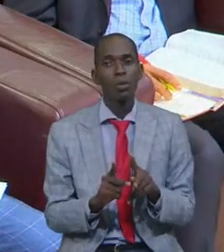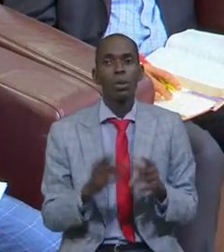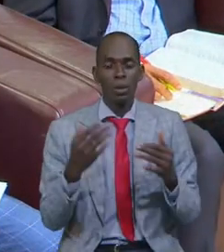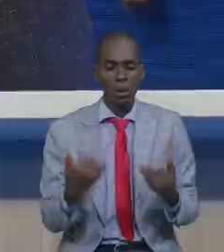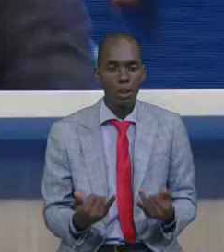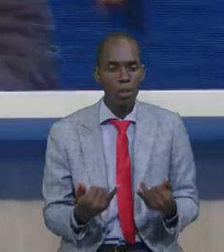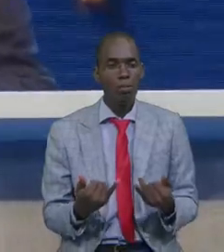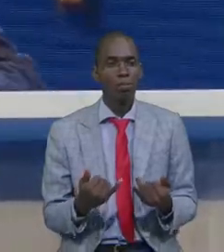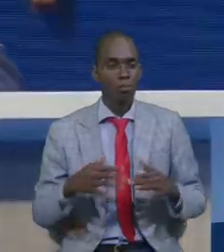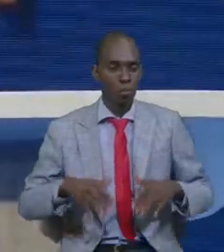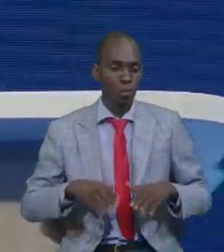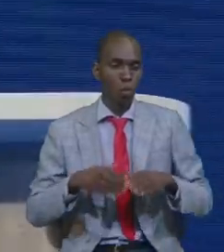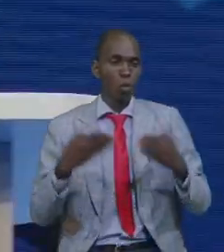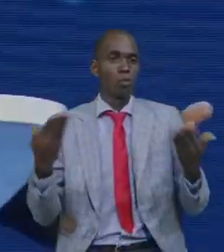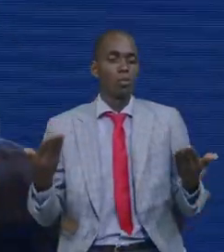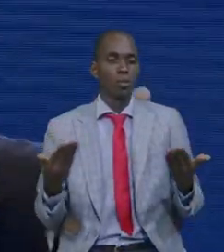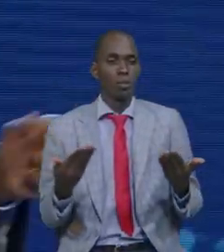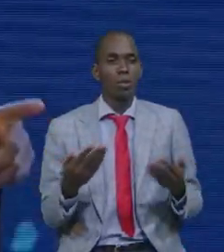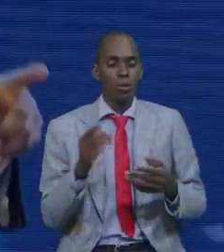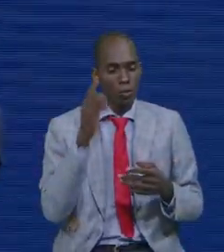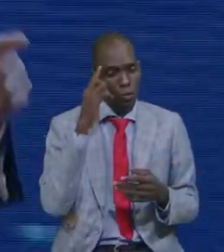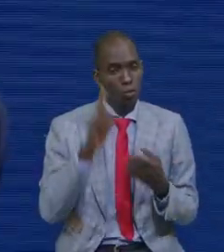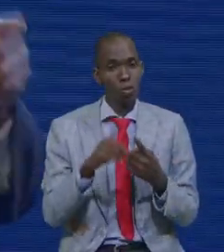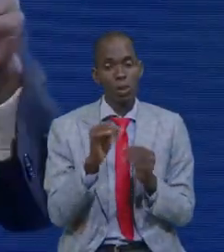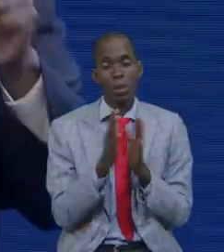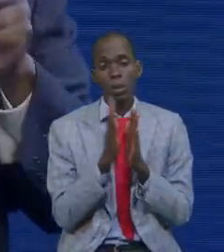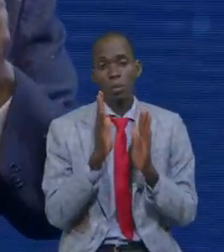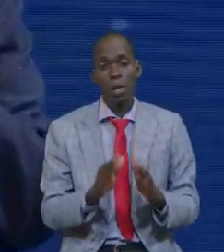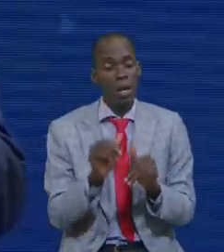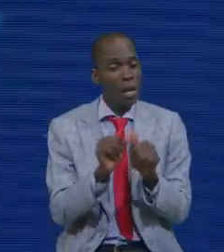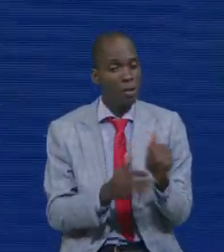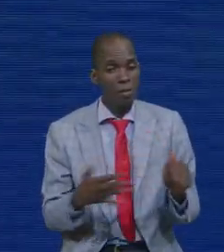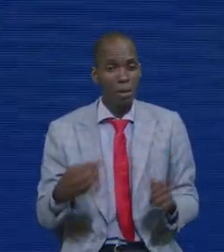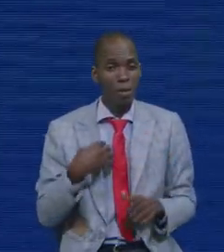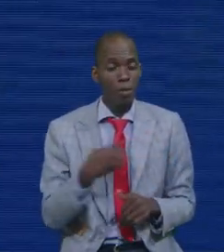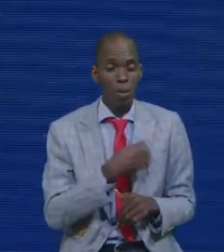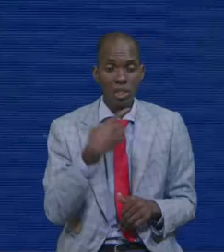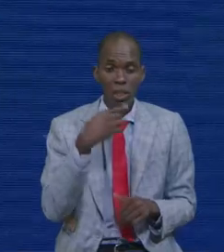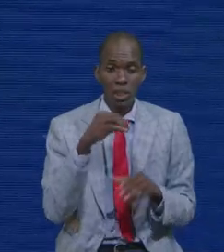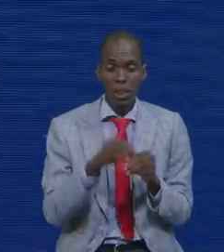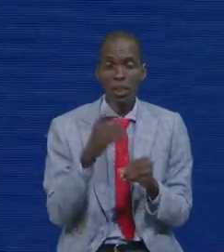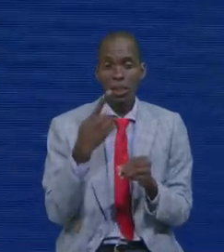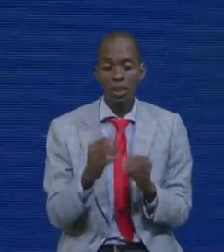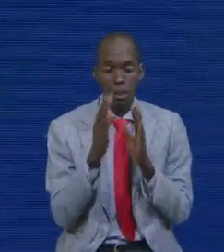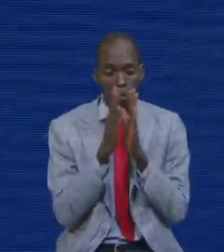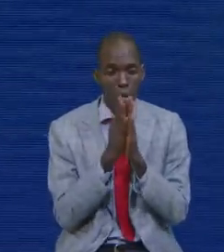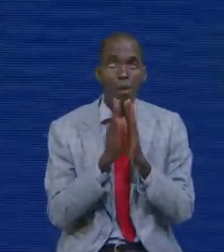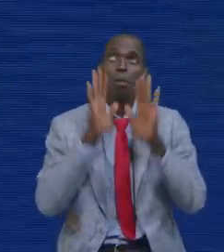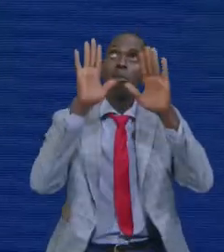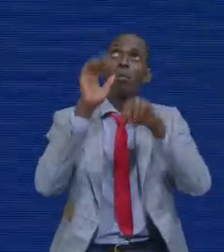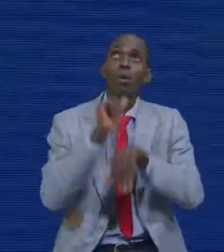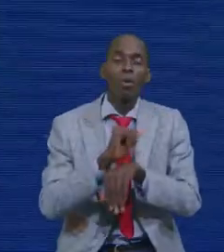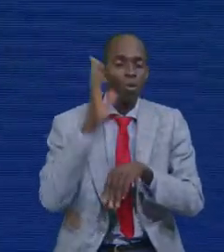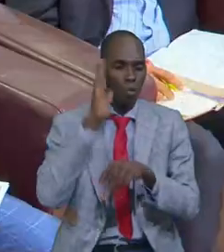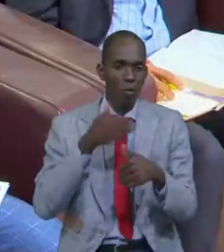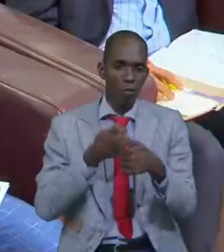prayer. When you open up to the prayer, everything we say in the prayer, miracle will